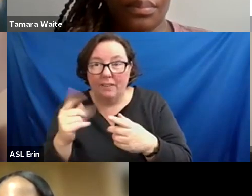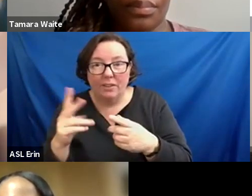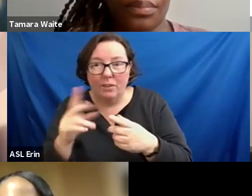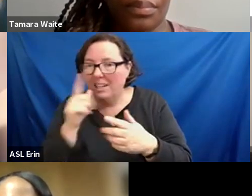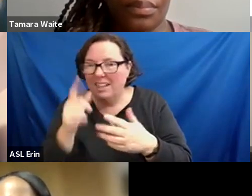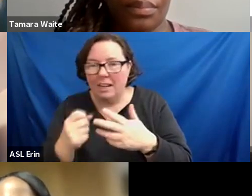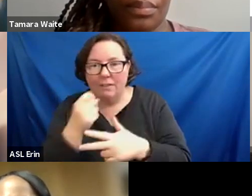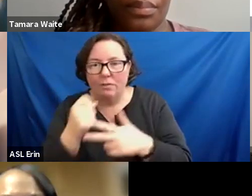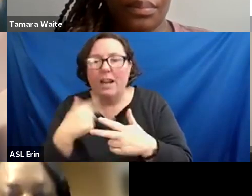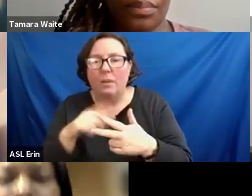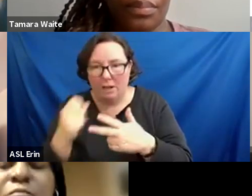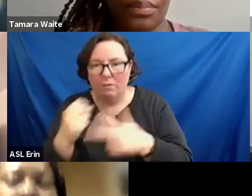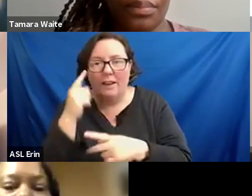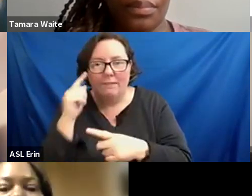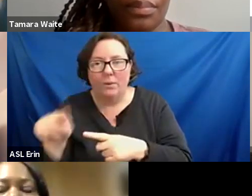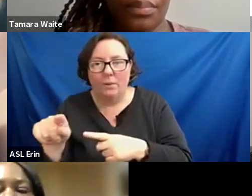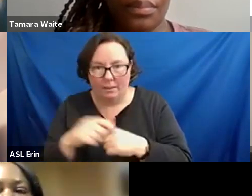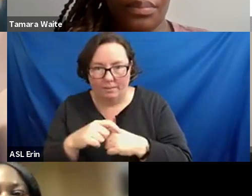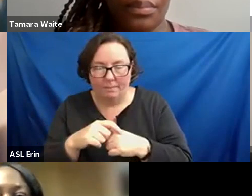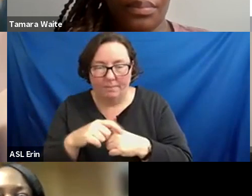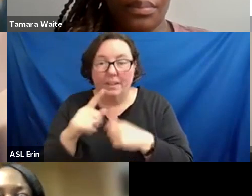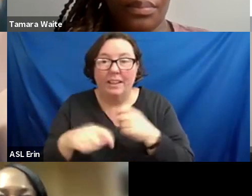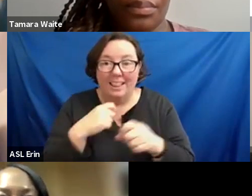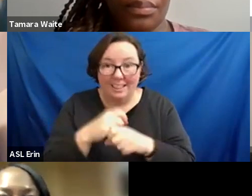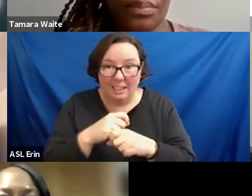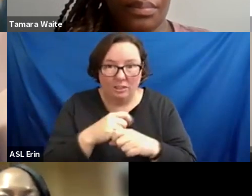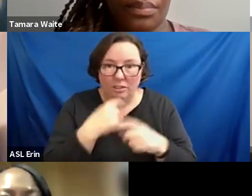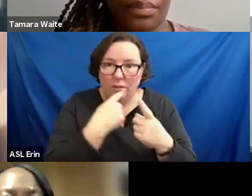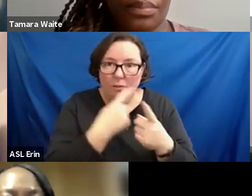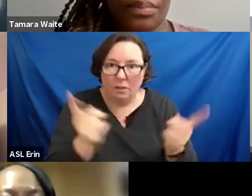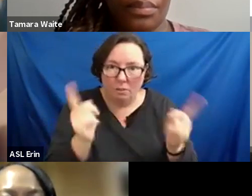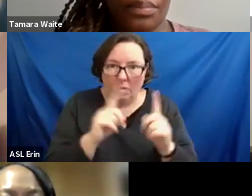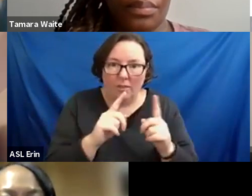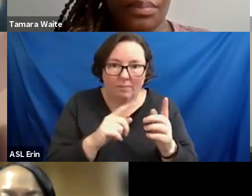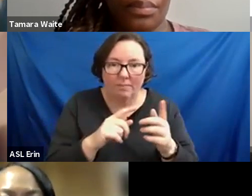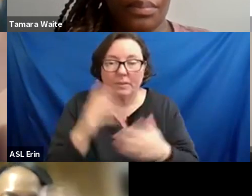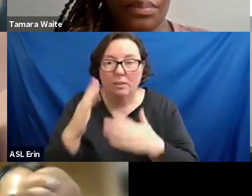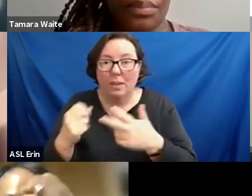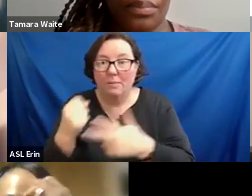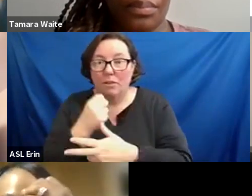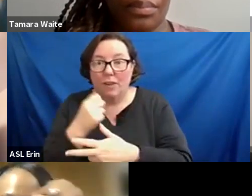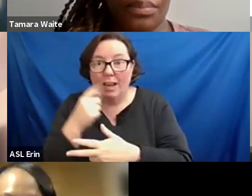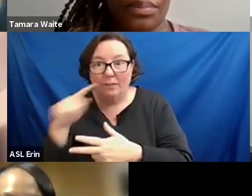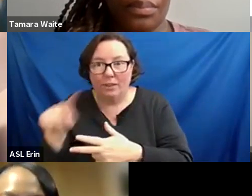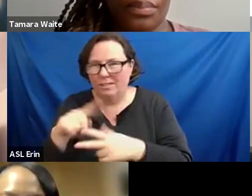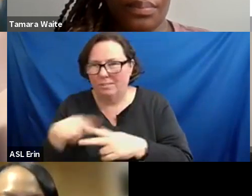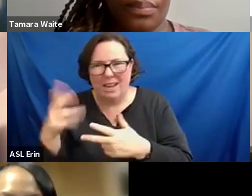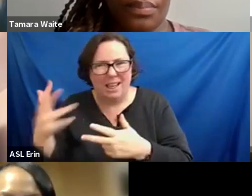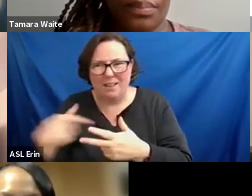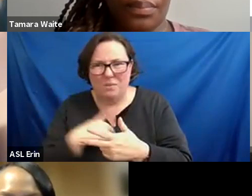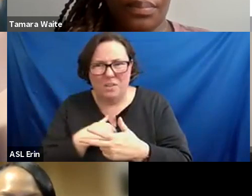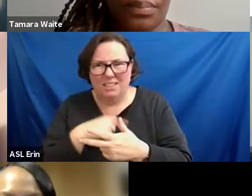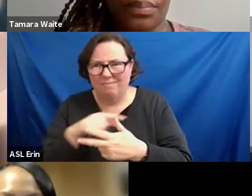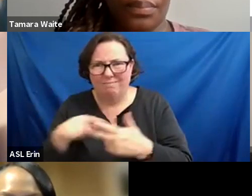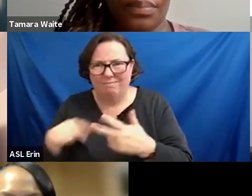rank. We ranked for them. In this year's applicant pool, so we might have ranked for you, but you may not have actually intended